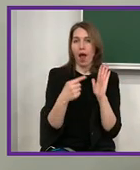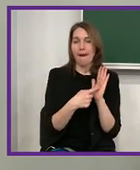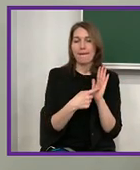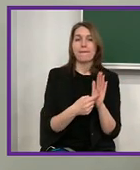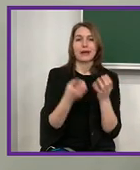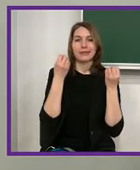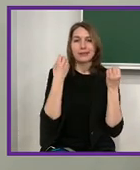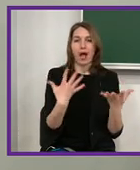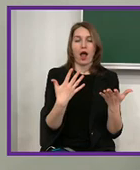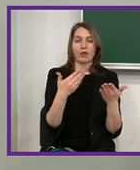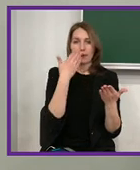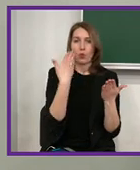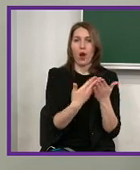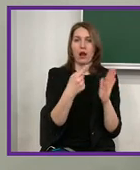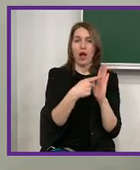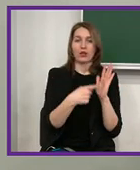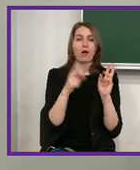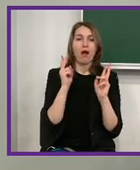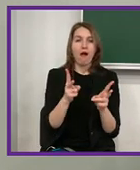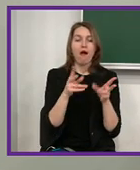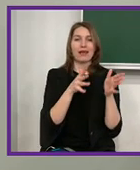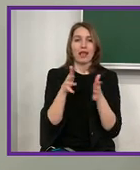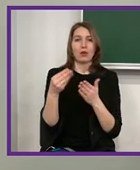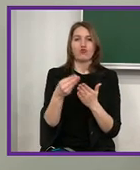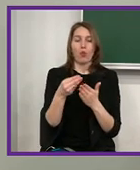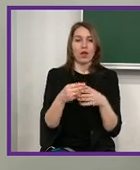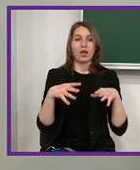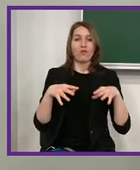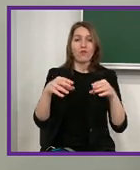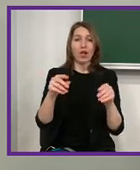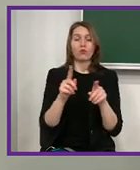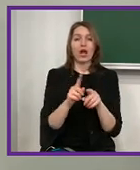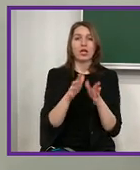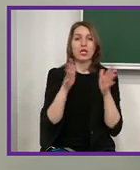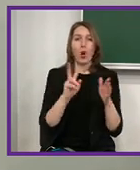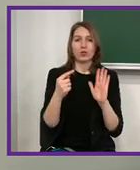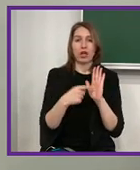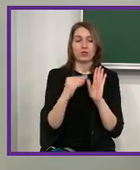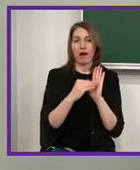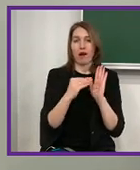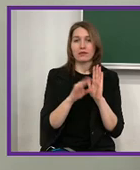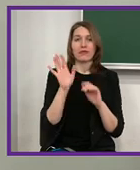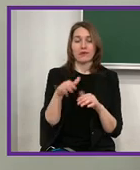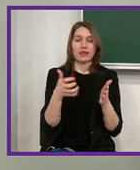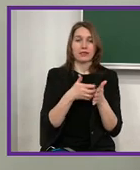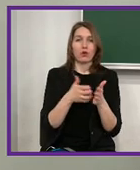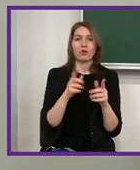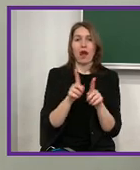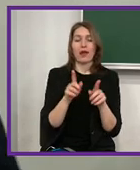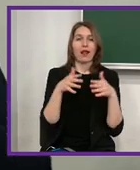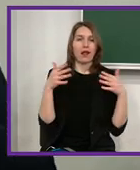the learnings that you can take from there can be applied in lighter processes. So we have, for example, a kind of a